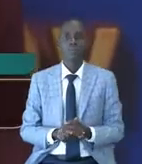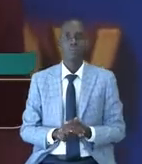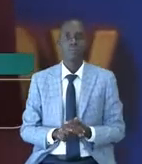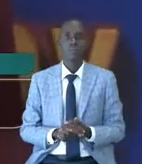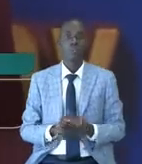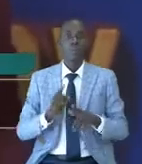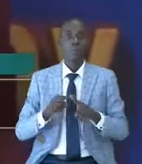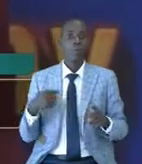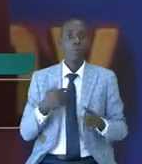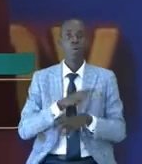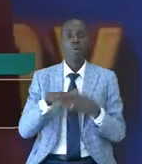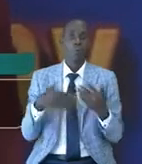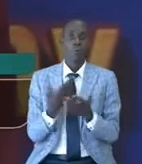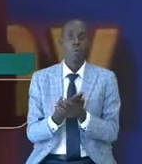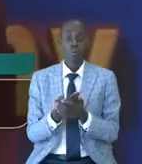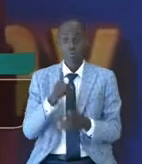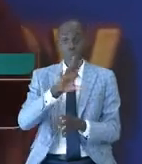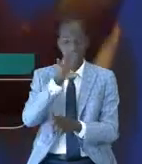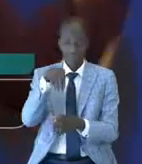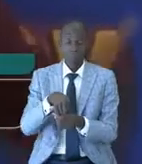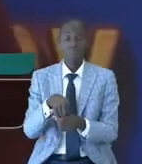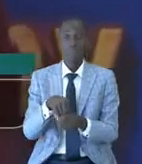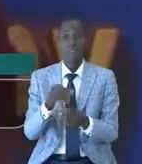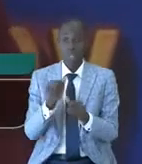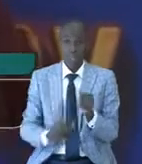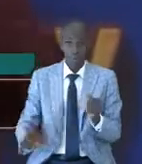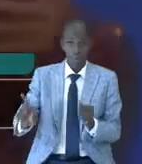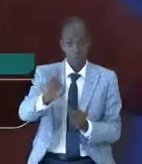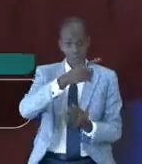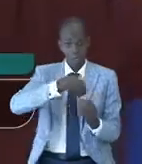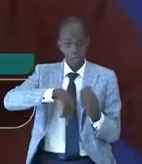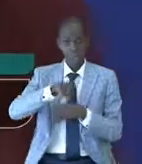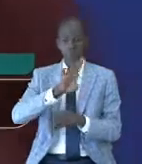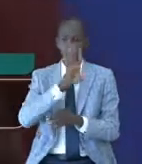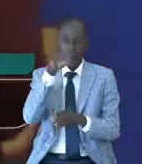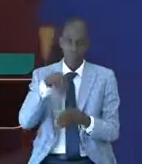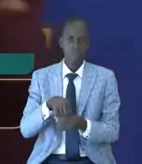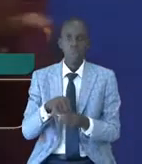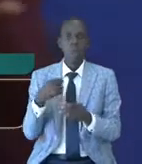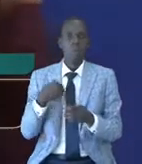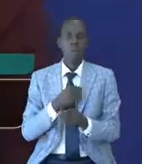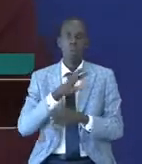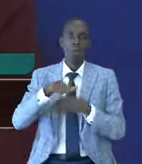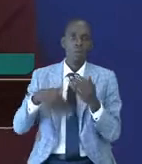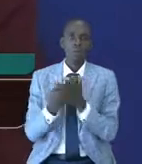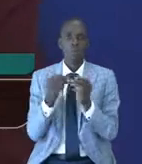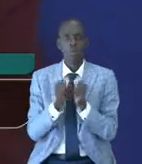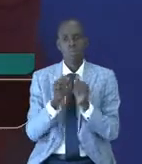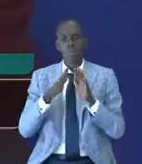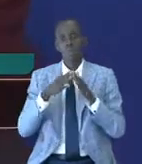all, you included, everyone around you included, we all with open